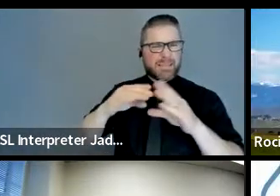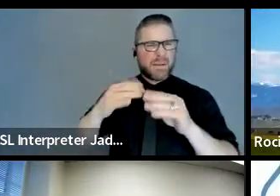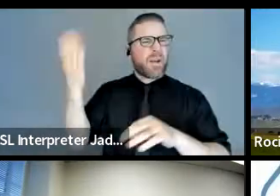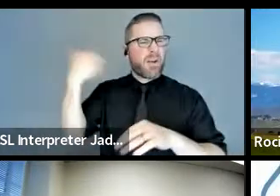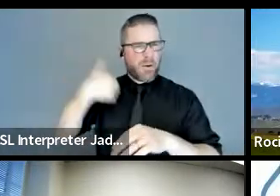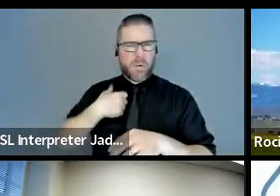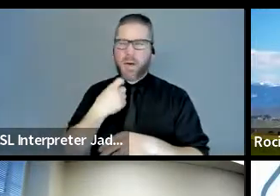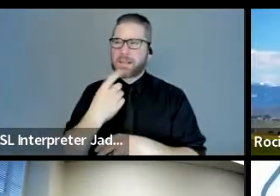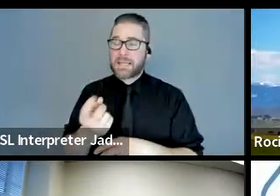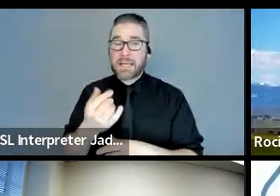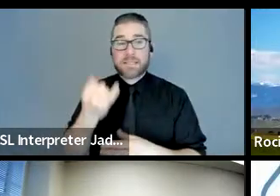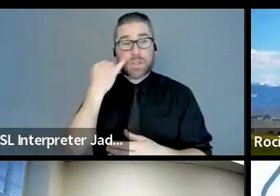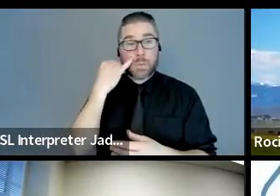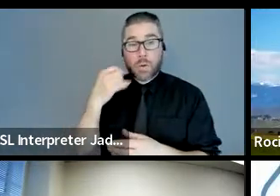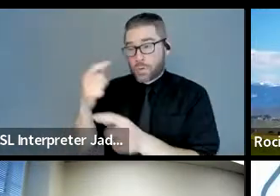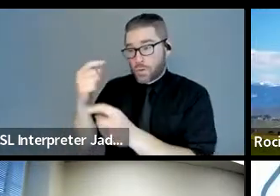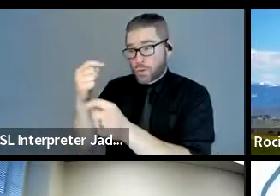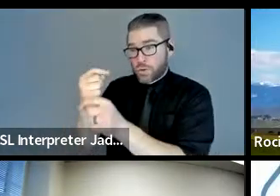port trucks out of the